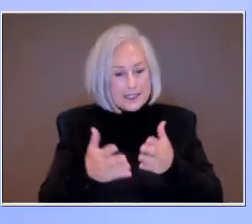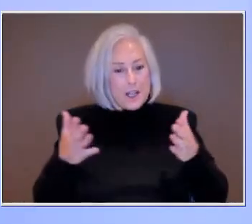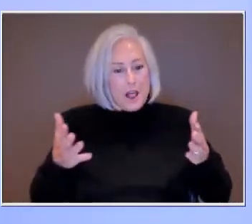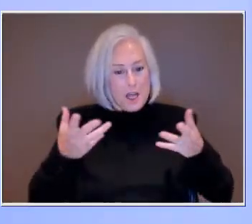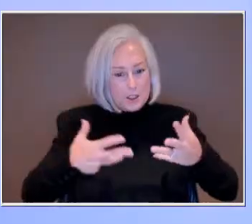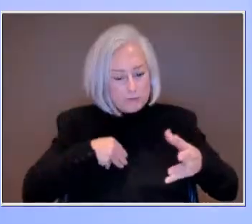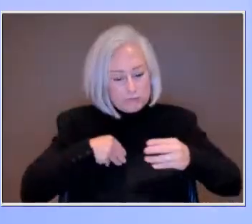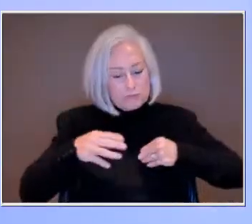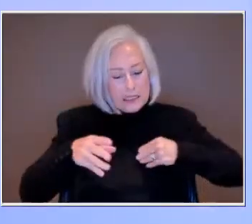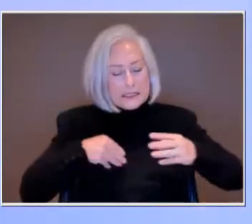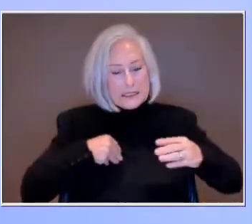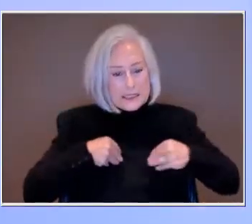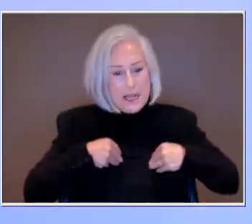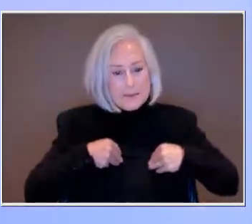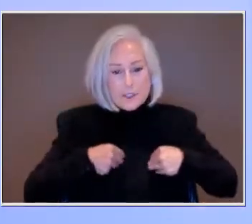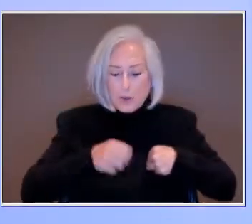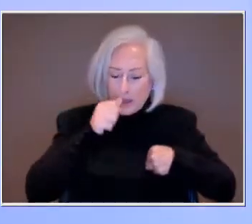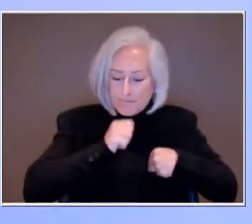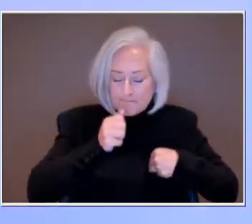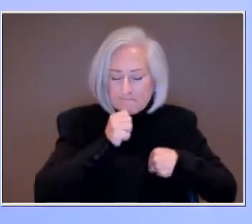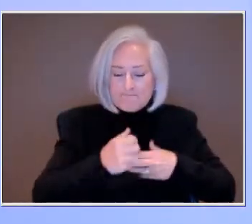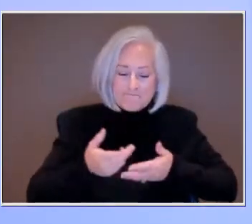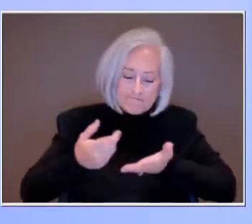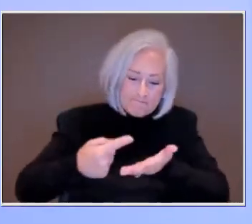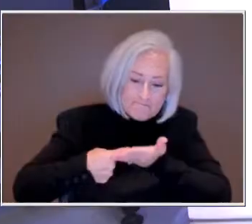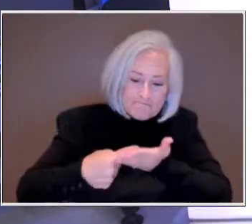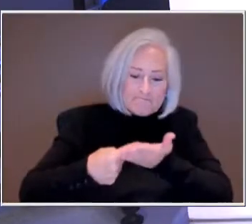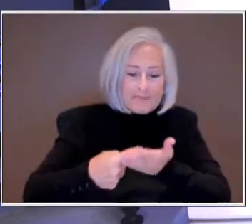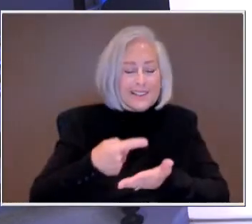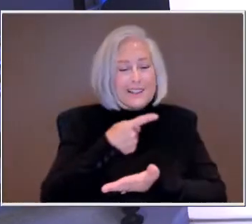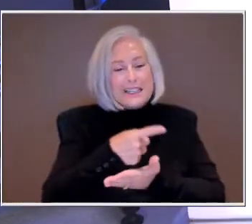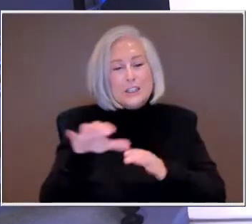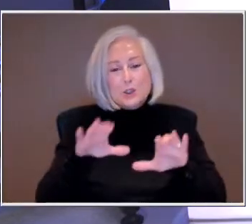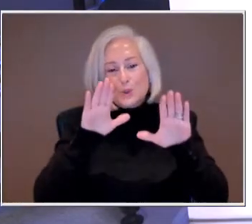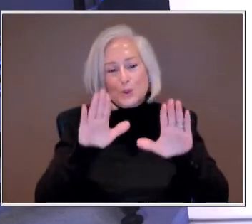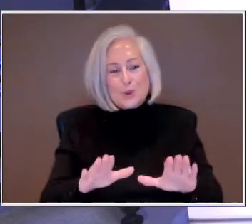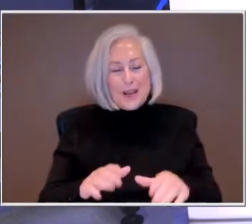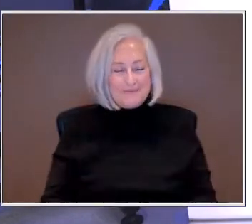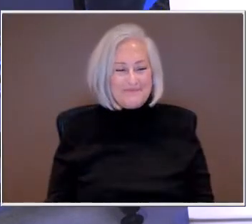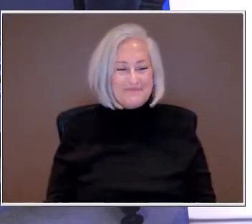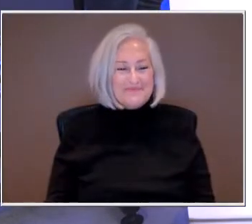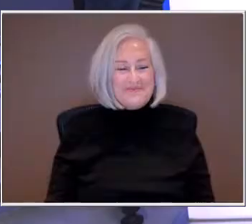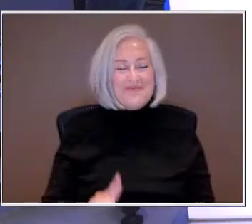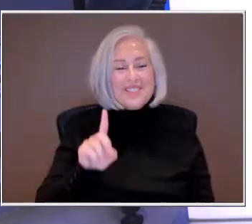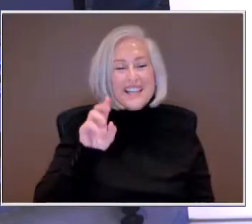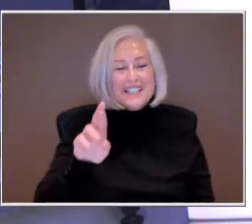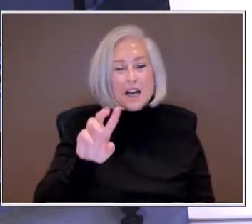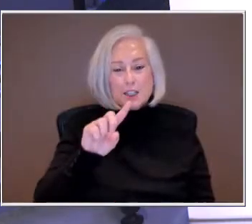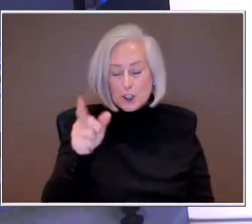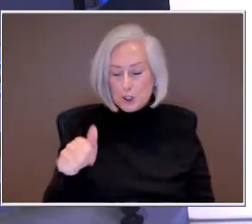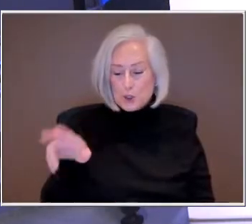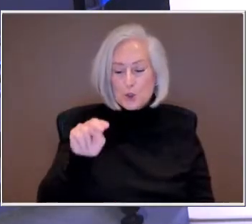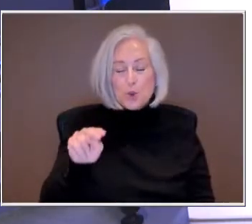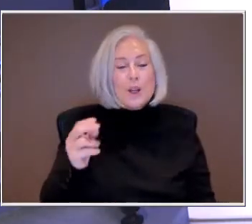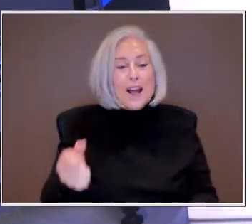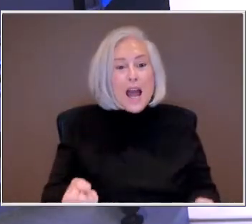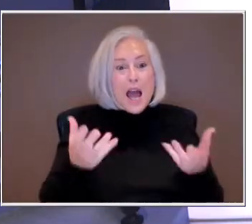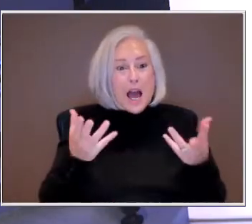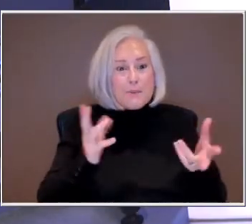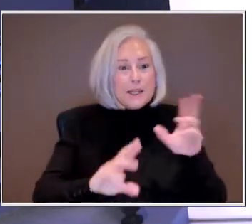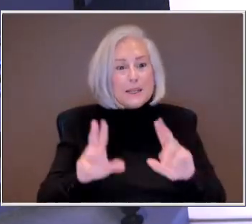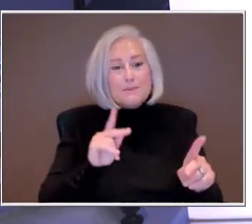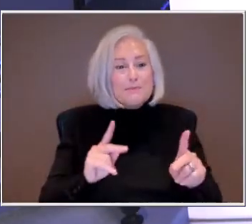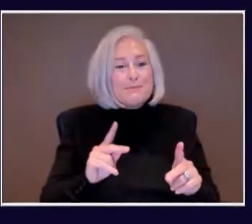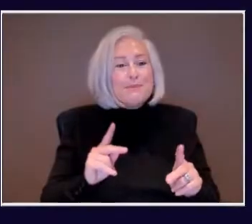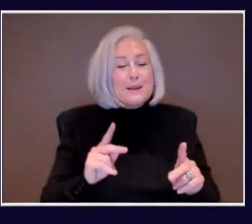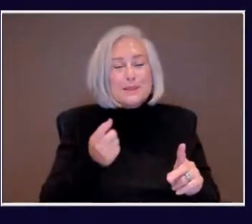of those issues, and he's doing awesome. So. Dr. Zorn, how many patients have you had say, bring it in for a